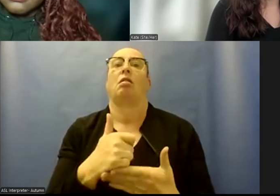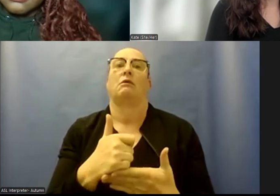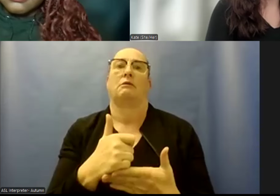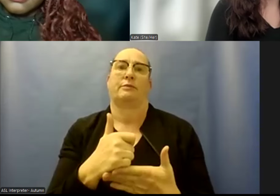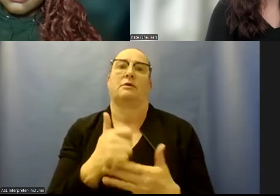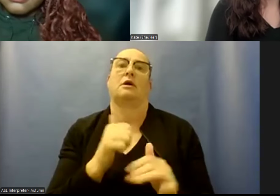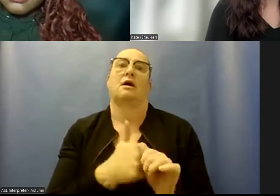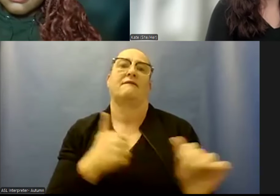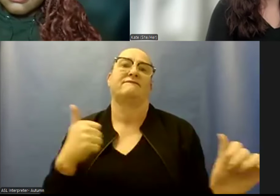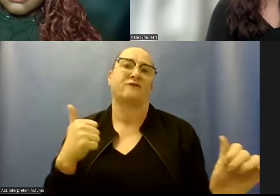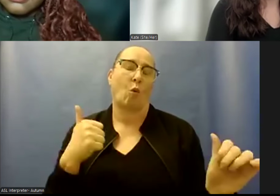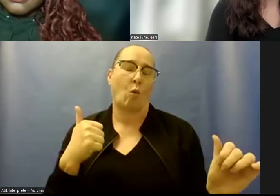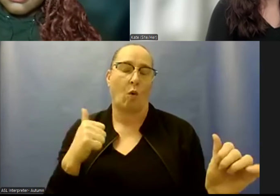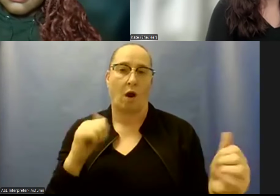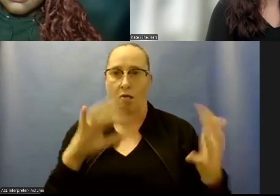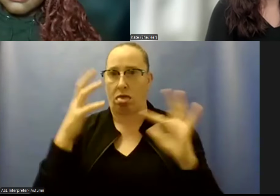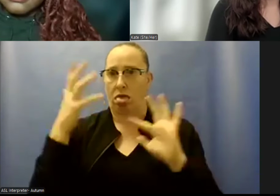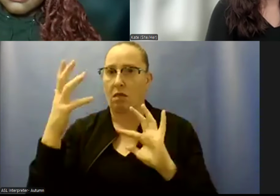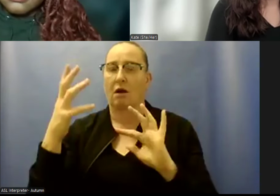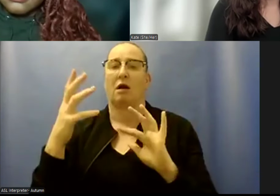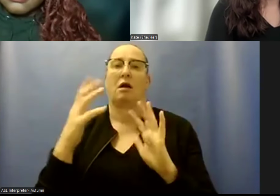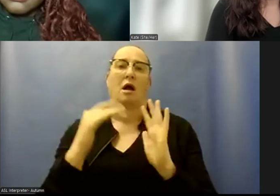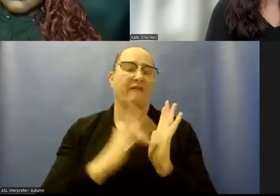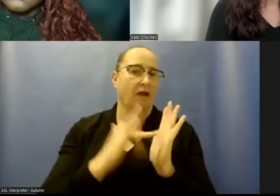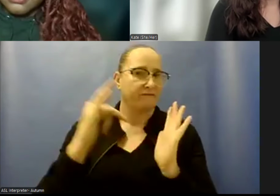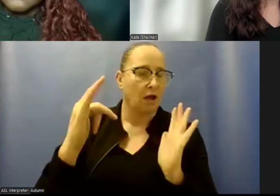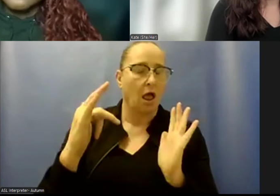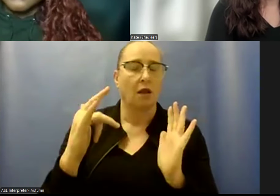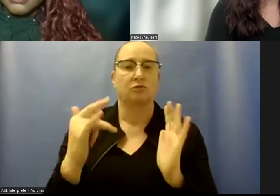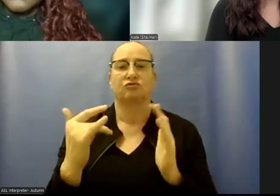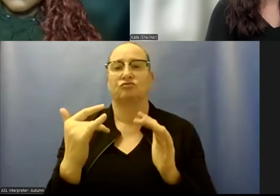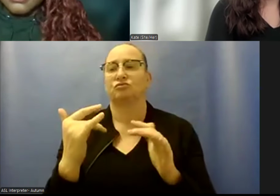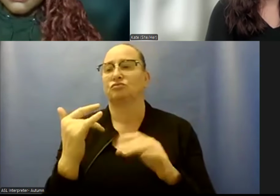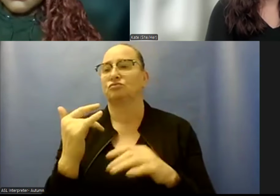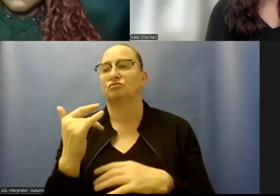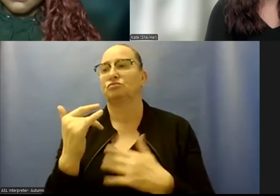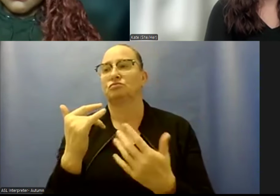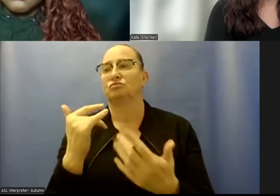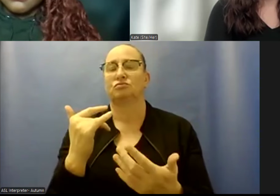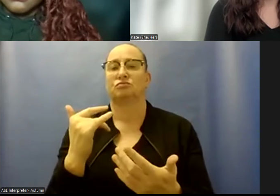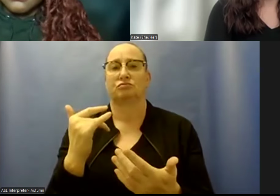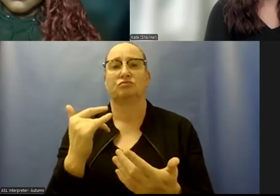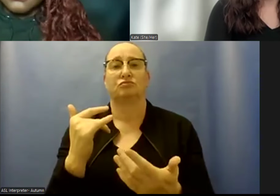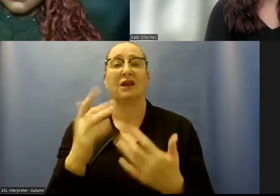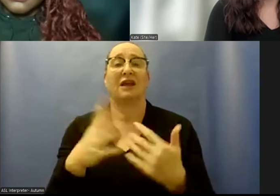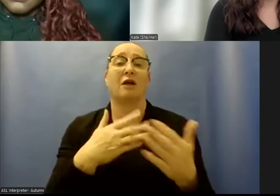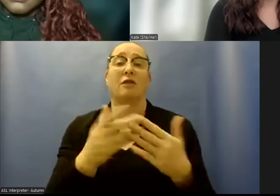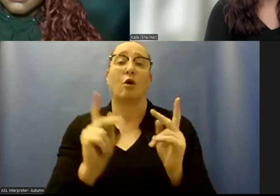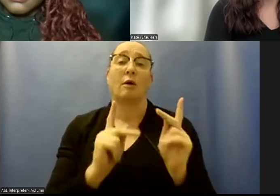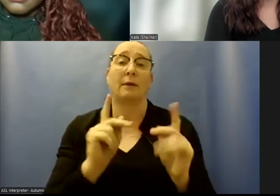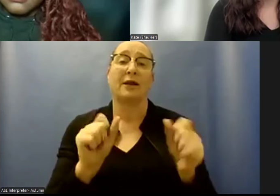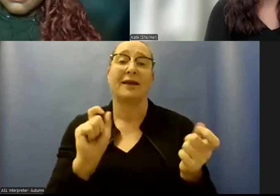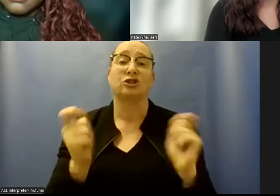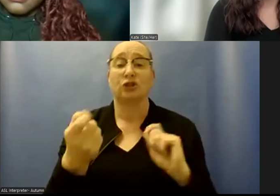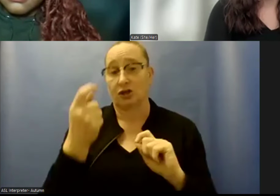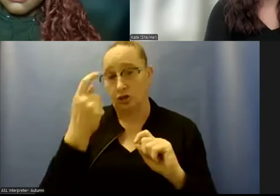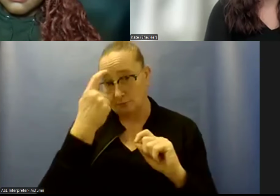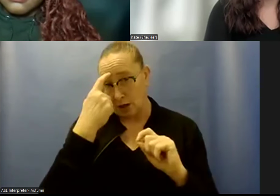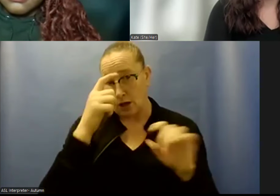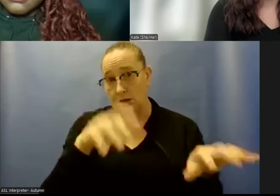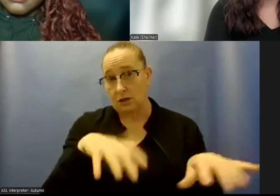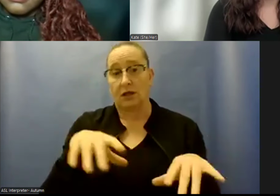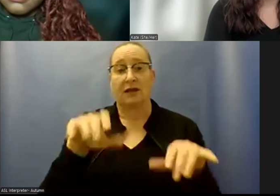avoid being blindsided, avoid being taken advantage of. And even though people can, change their minds and still take